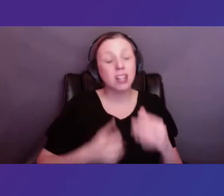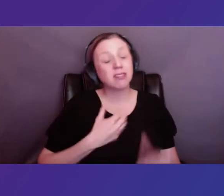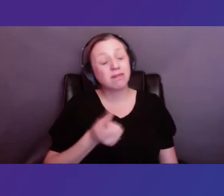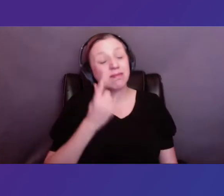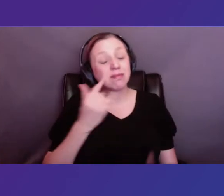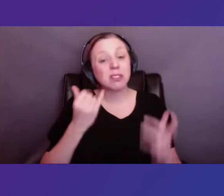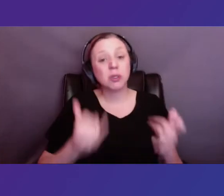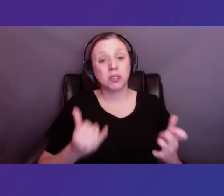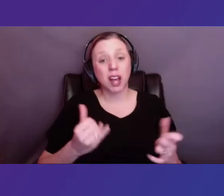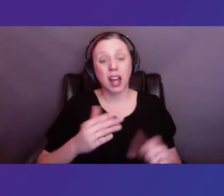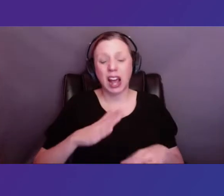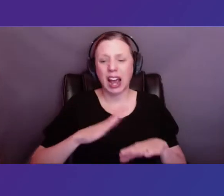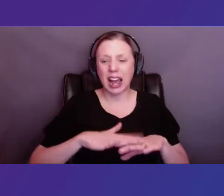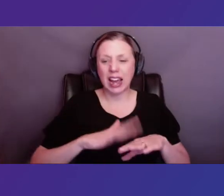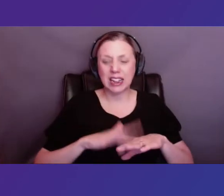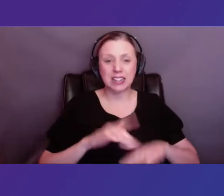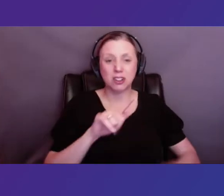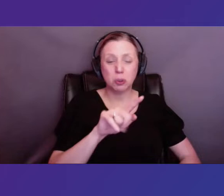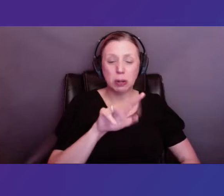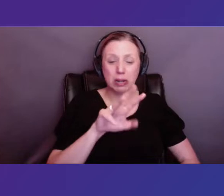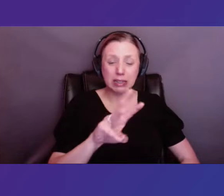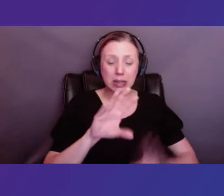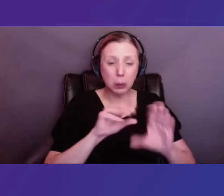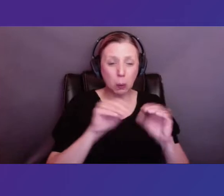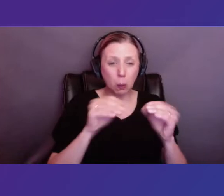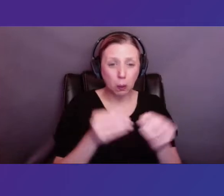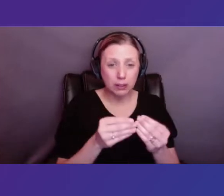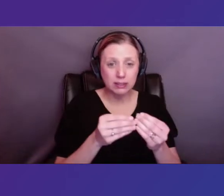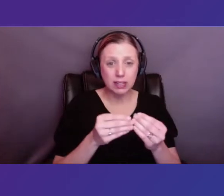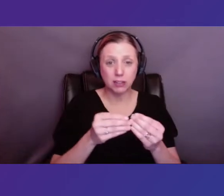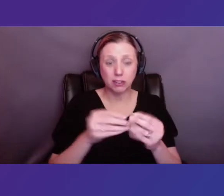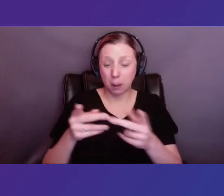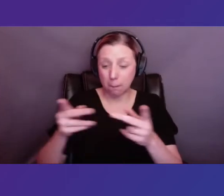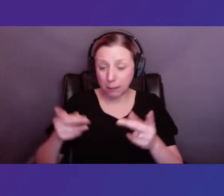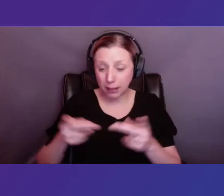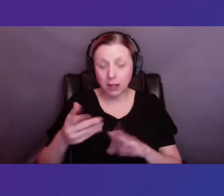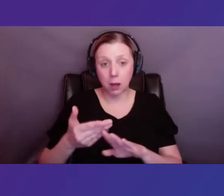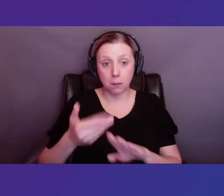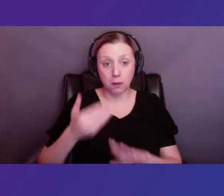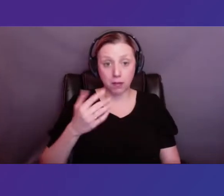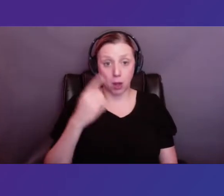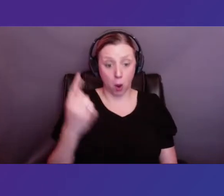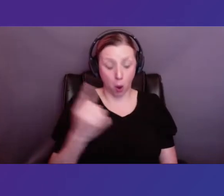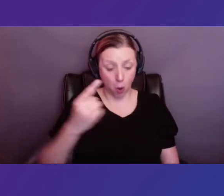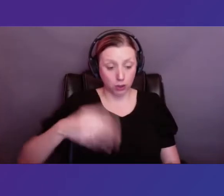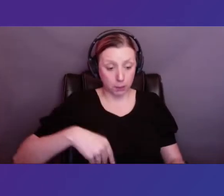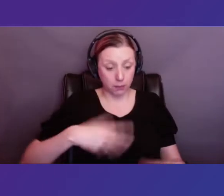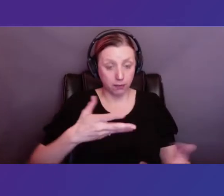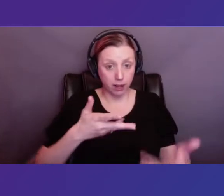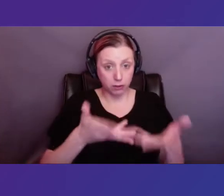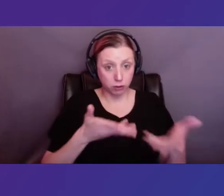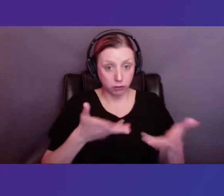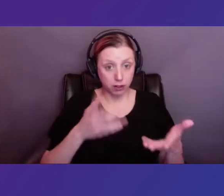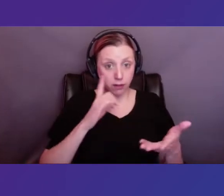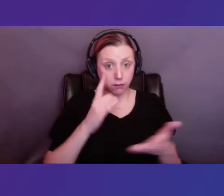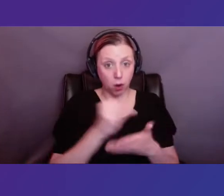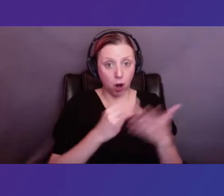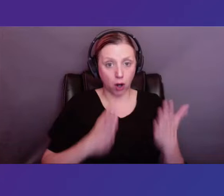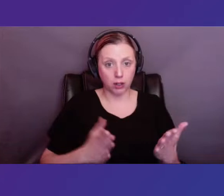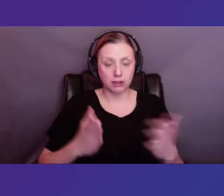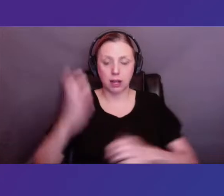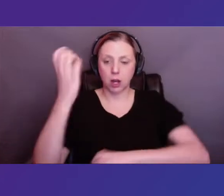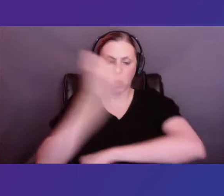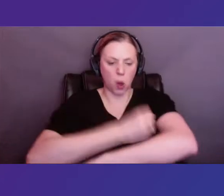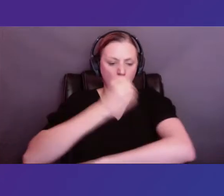at least 26 organizations and facilities previously only serving artists that have permanently closed in the